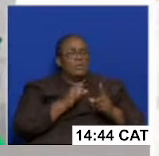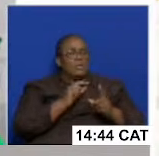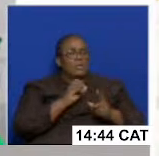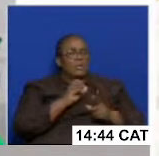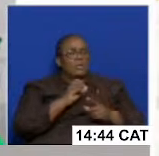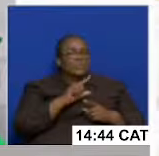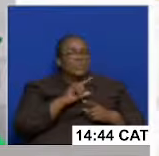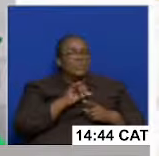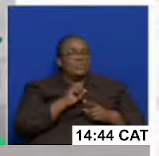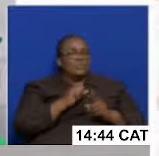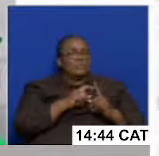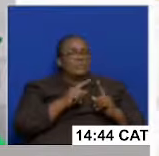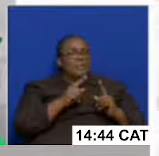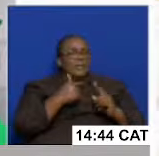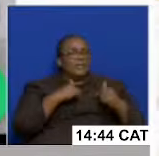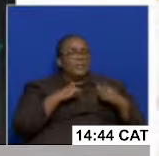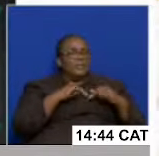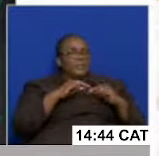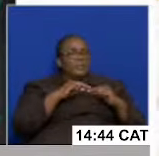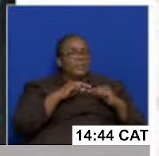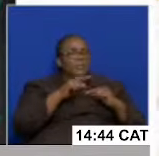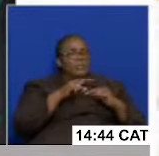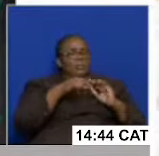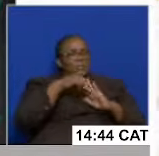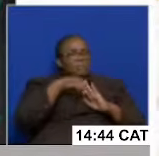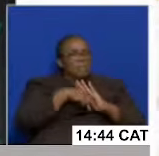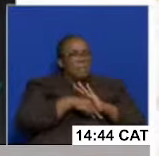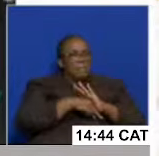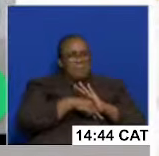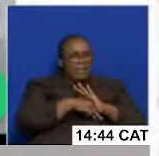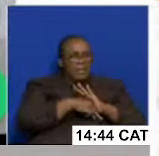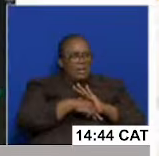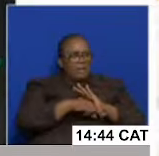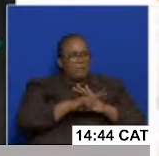Okay. If we can go to page 16.